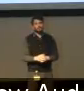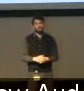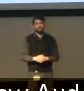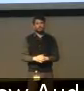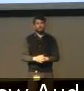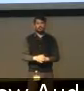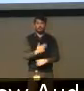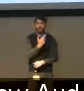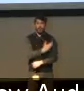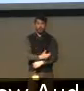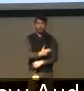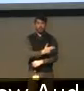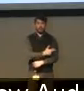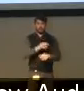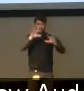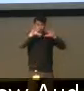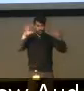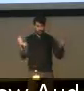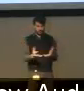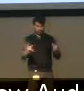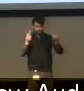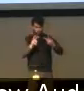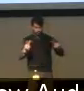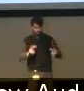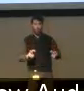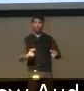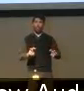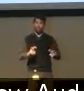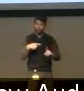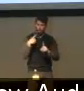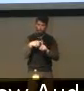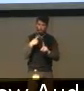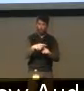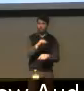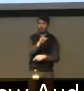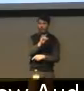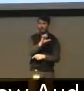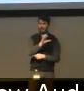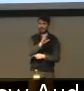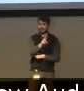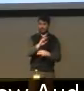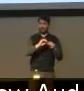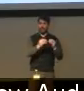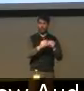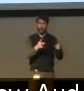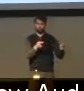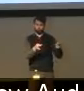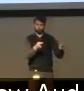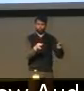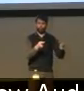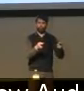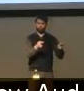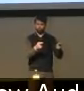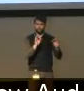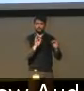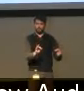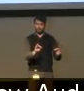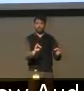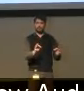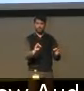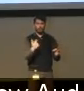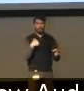encouraging. Our ICU census has been well managed with the addition of significant ICU